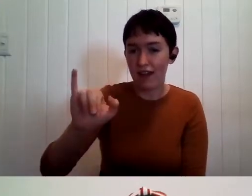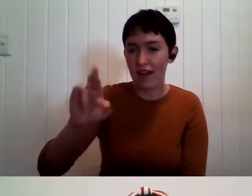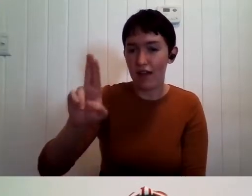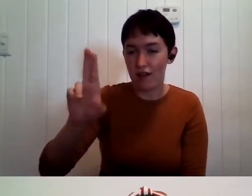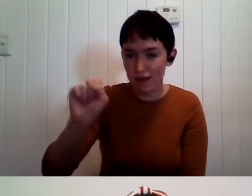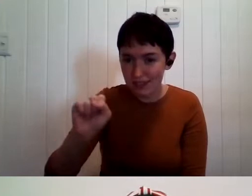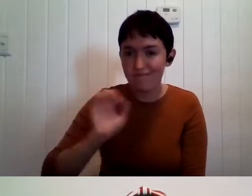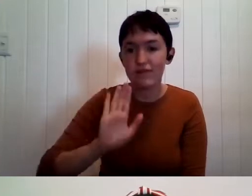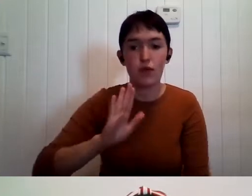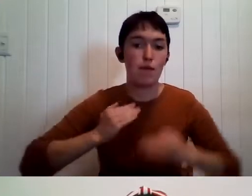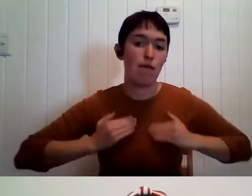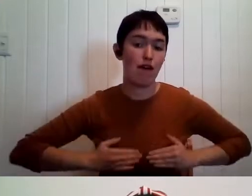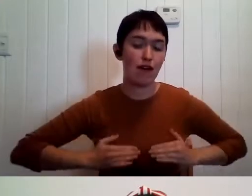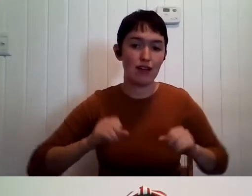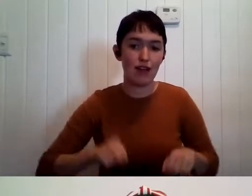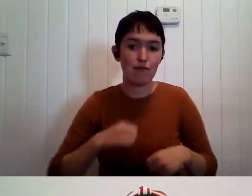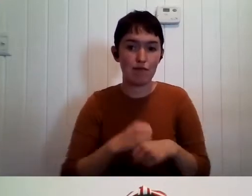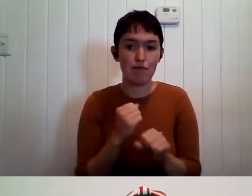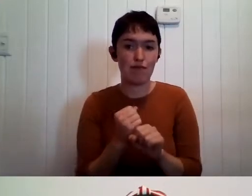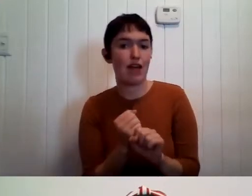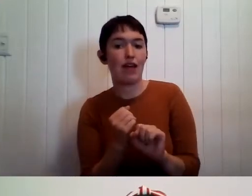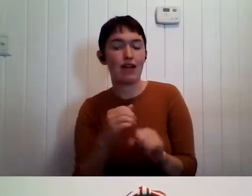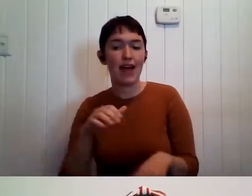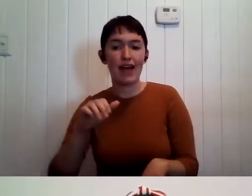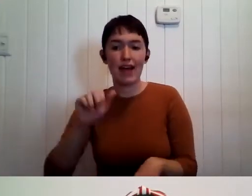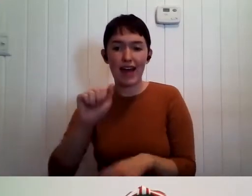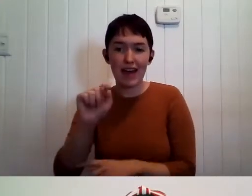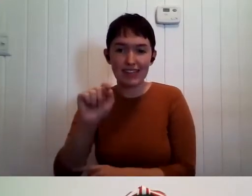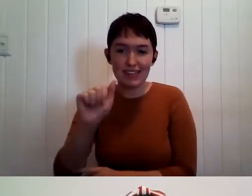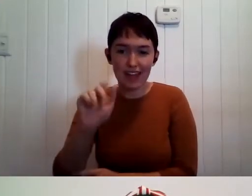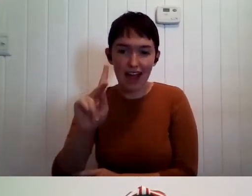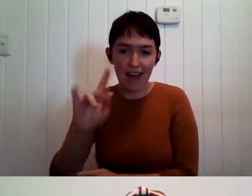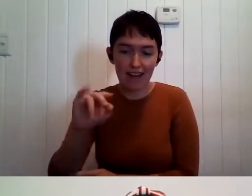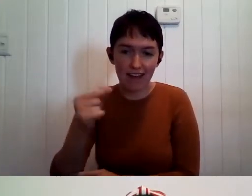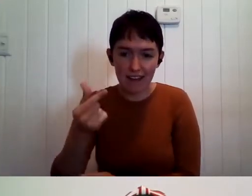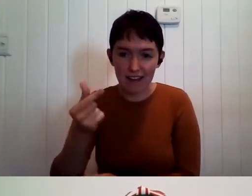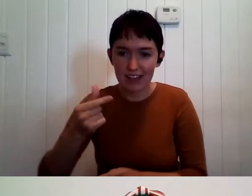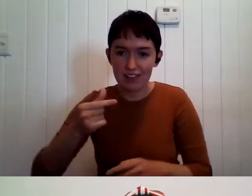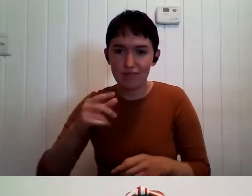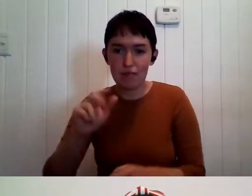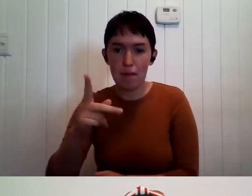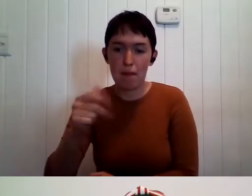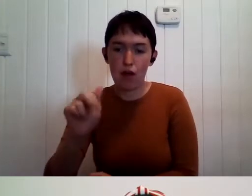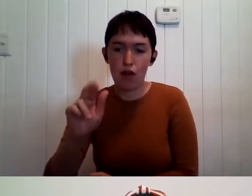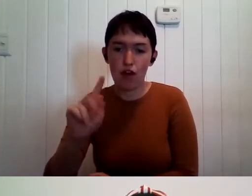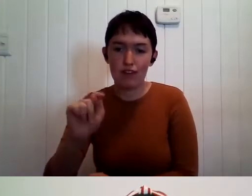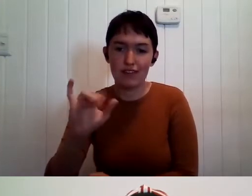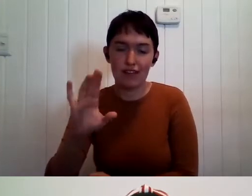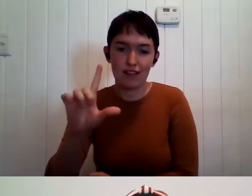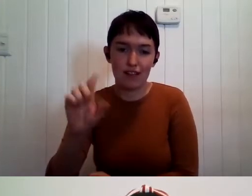So that's what that's about. So your next question is, does Illumina just work on DNA, or are they also working with RNA and